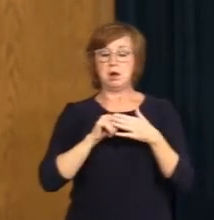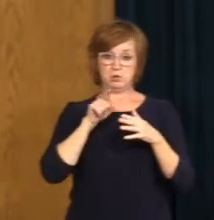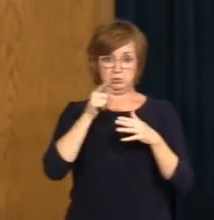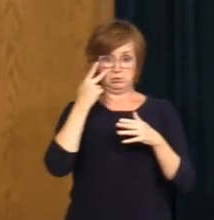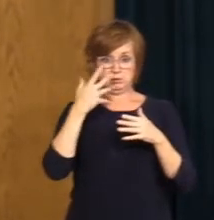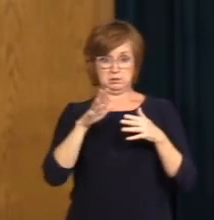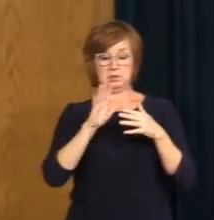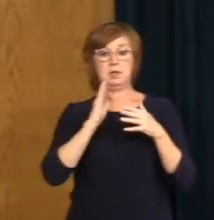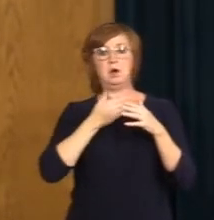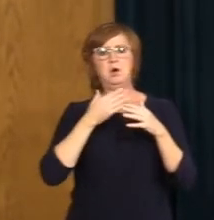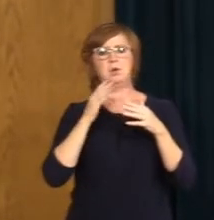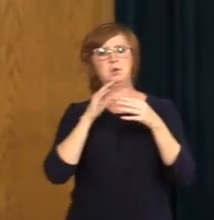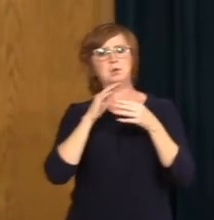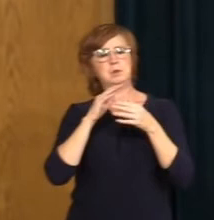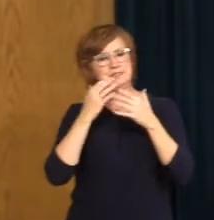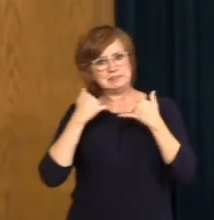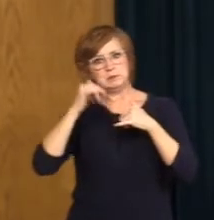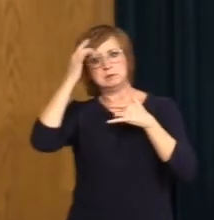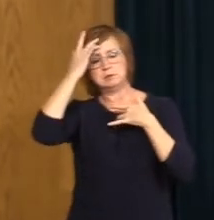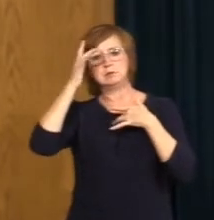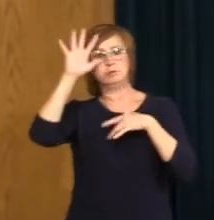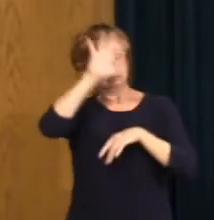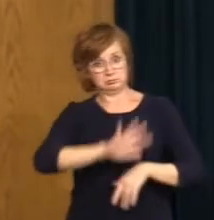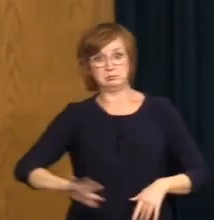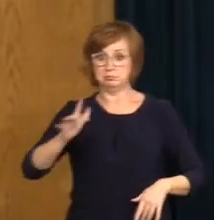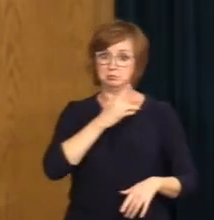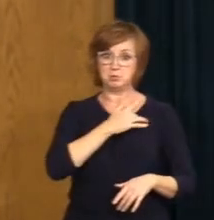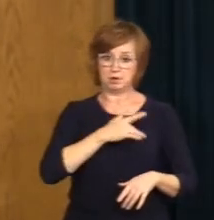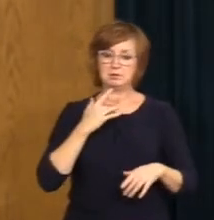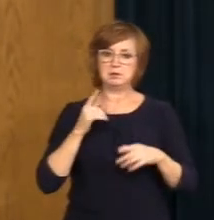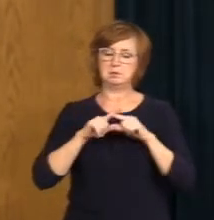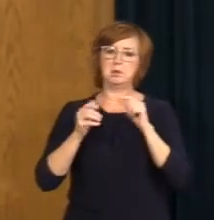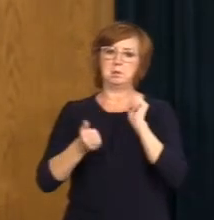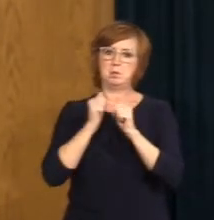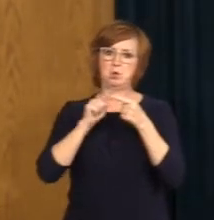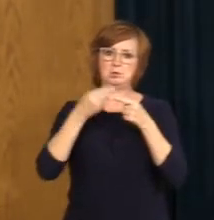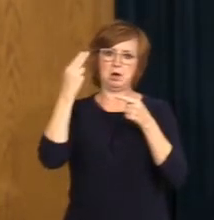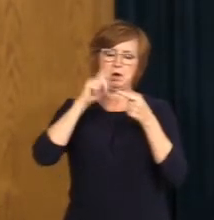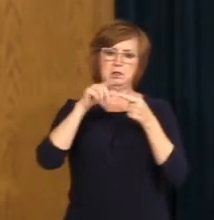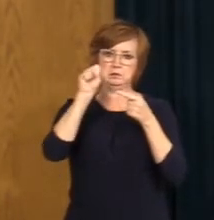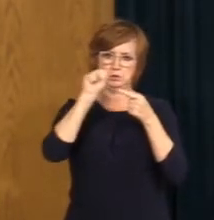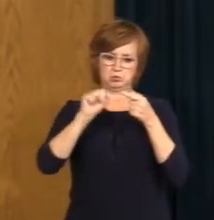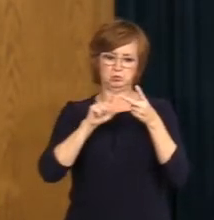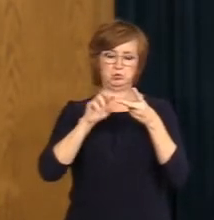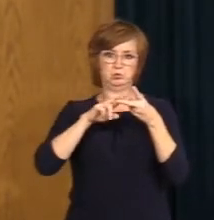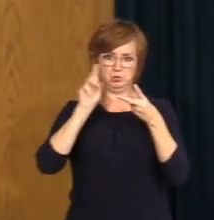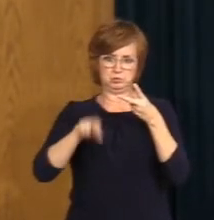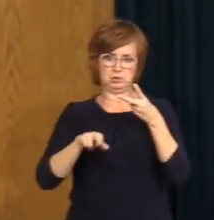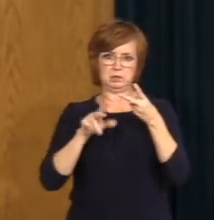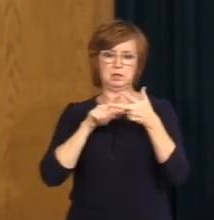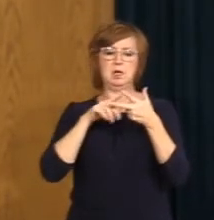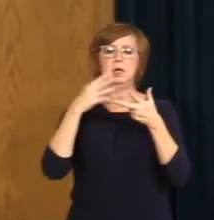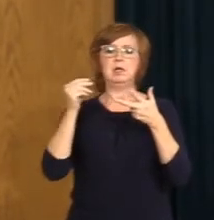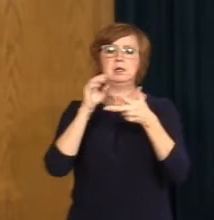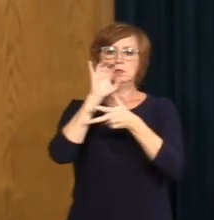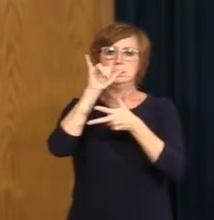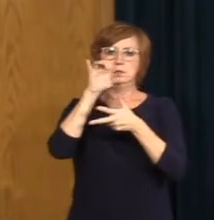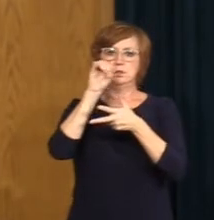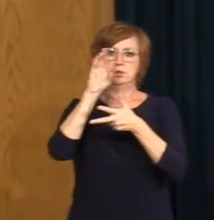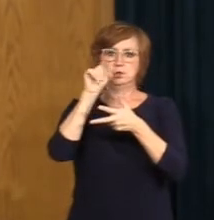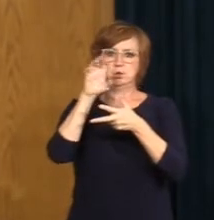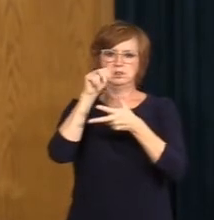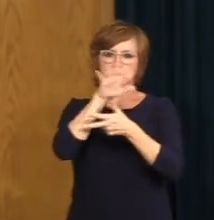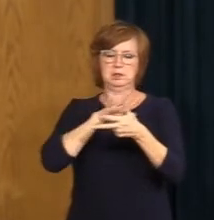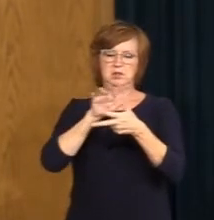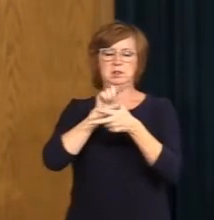active cases are throughout the province, but notably in Saskatoon, Regina, and Central East Yorkton area. When we